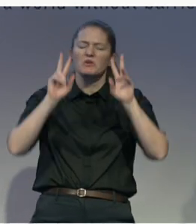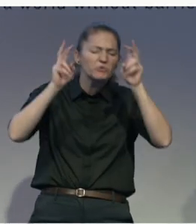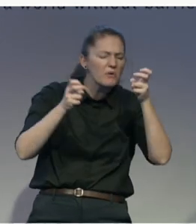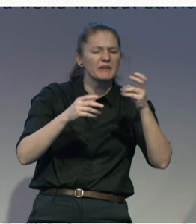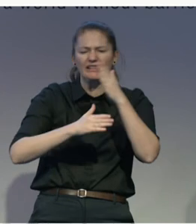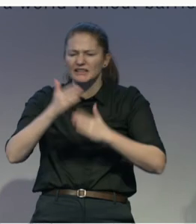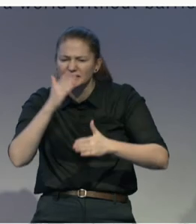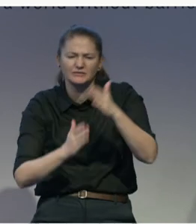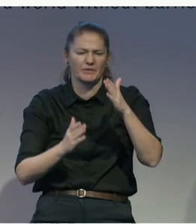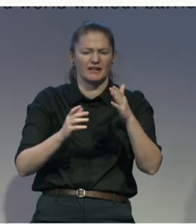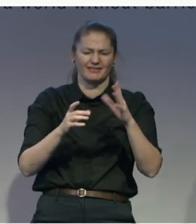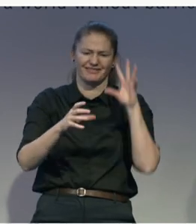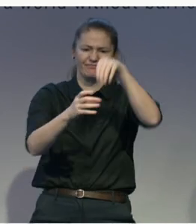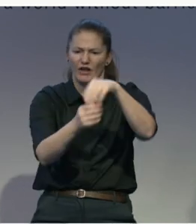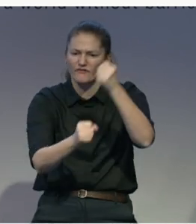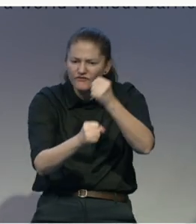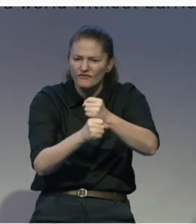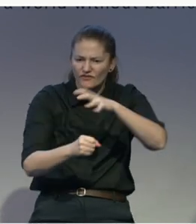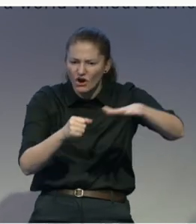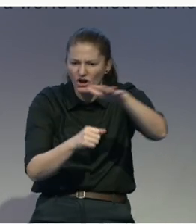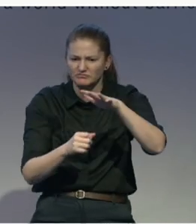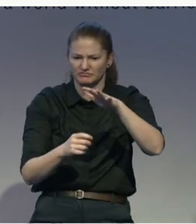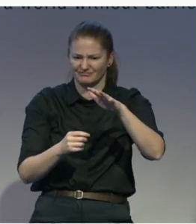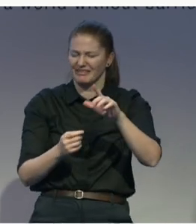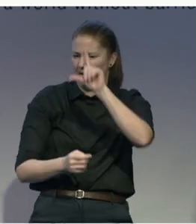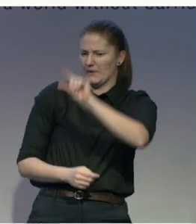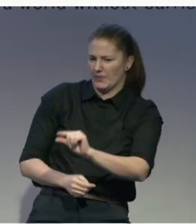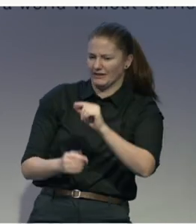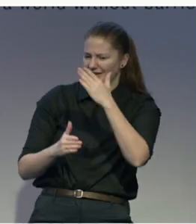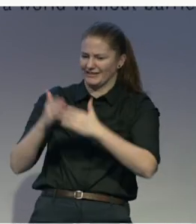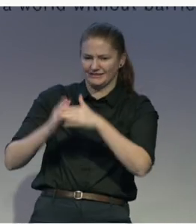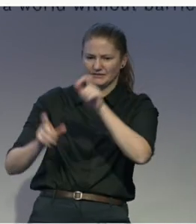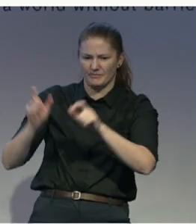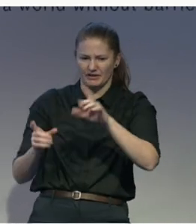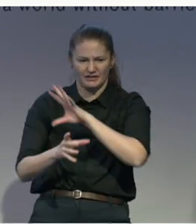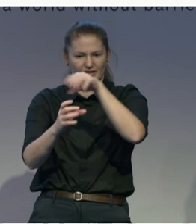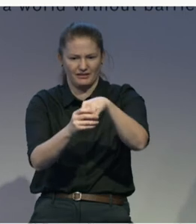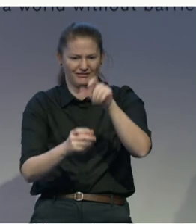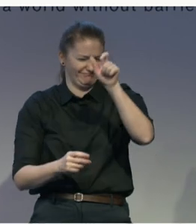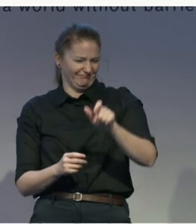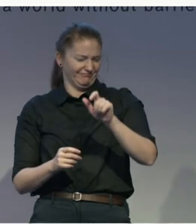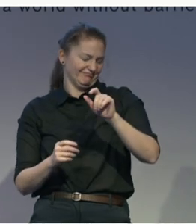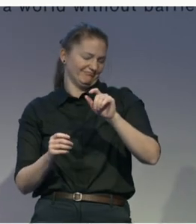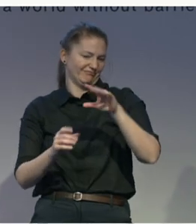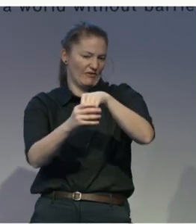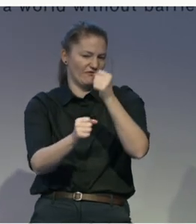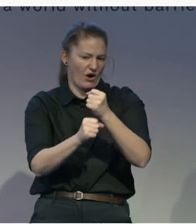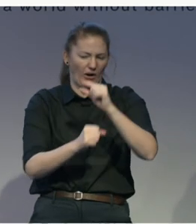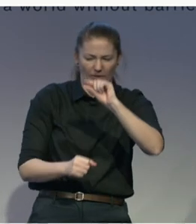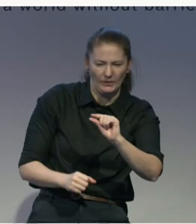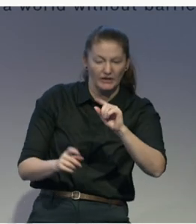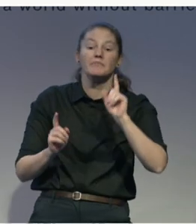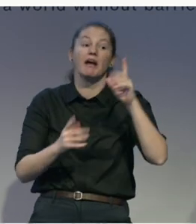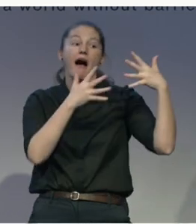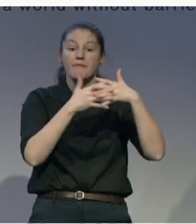disabled people working within the organization. I think this is something that's more improved in the US. And then someone replied